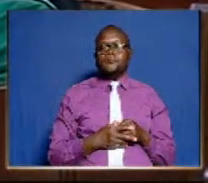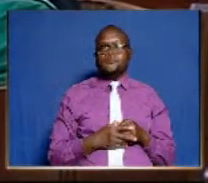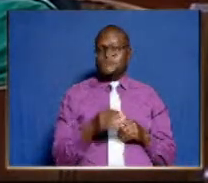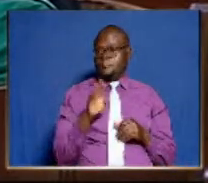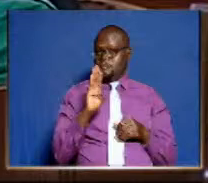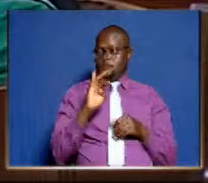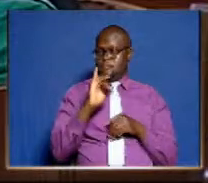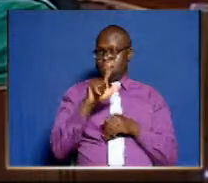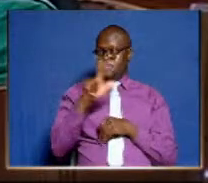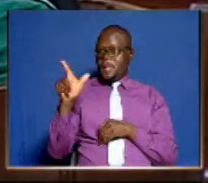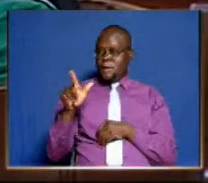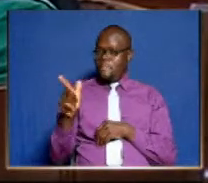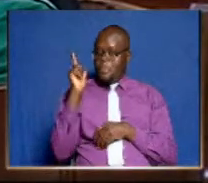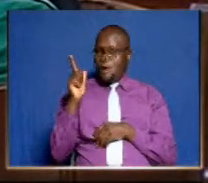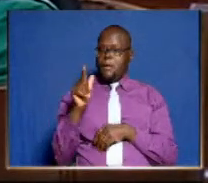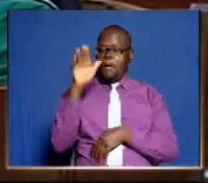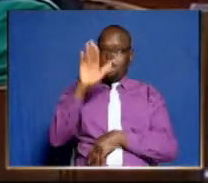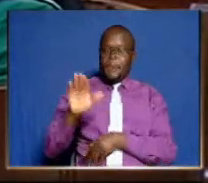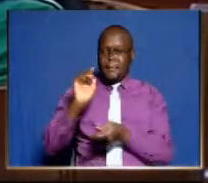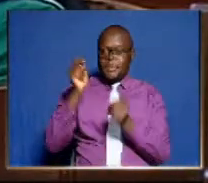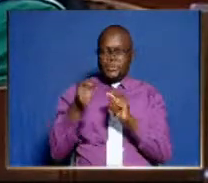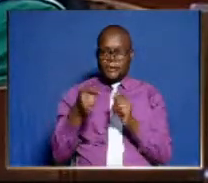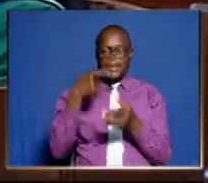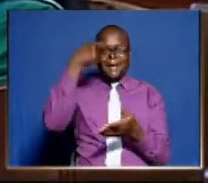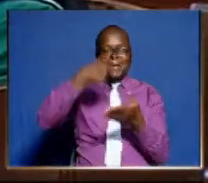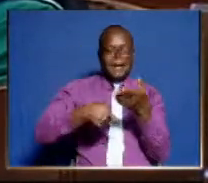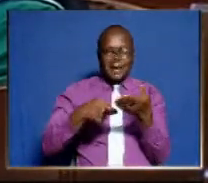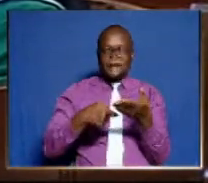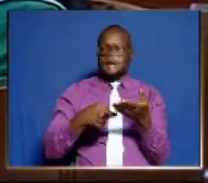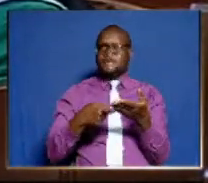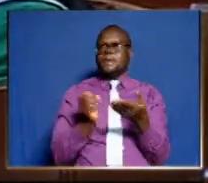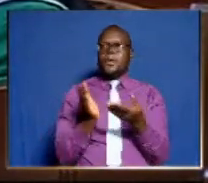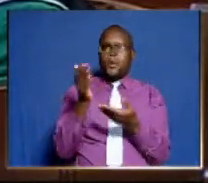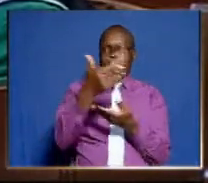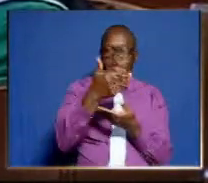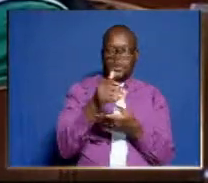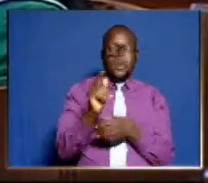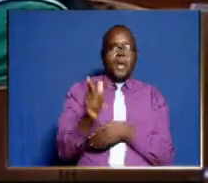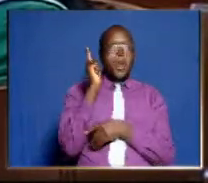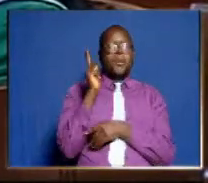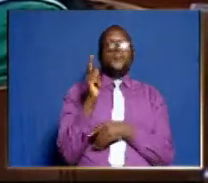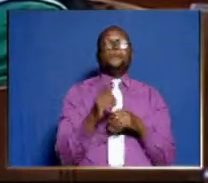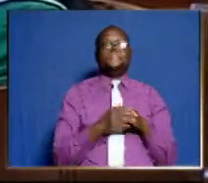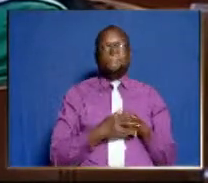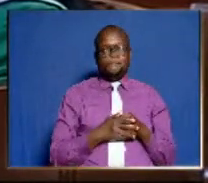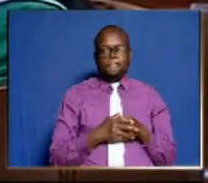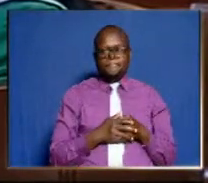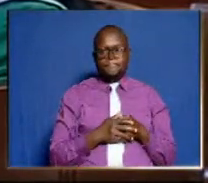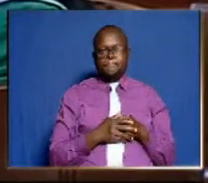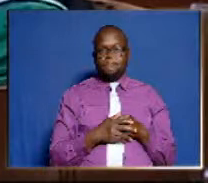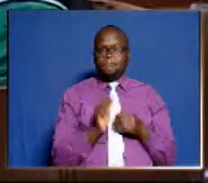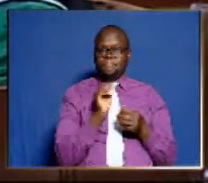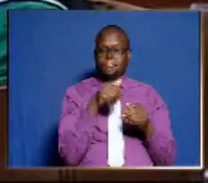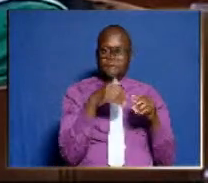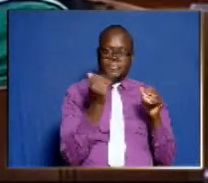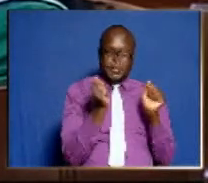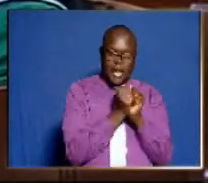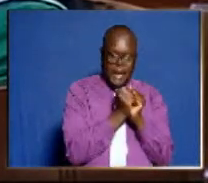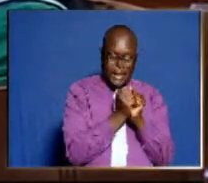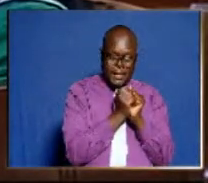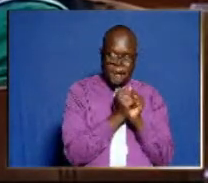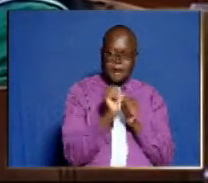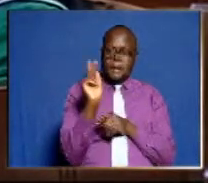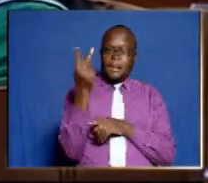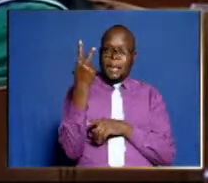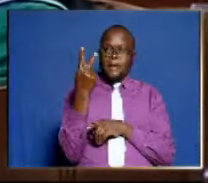A bill for an act of parliament to amend the Excise Duty Act. Order number 10, the